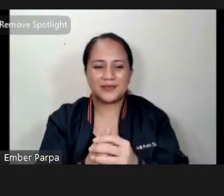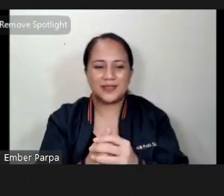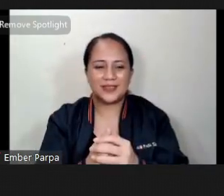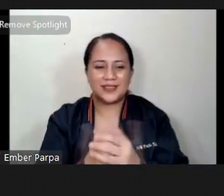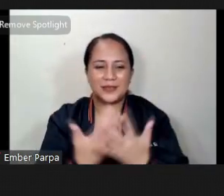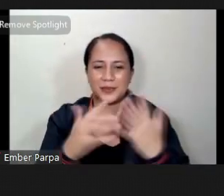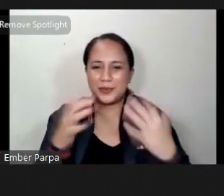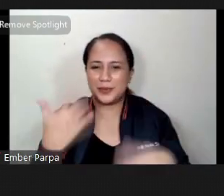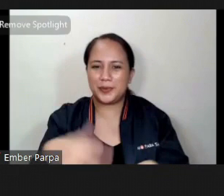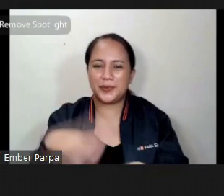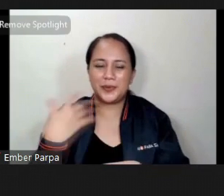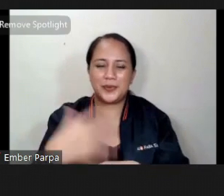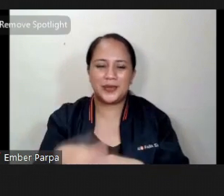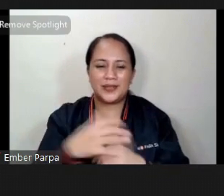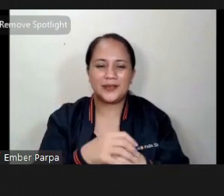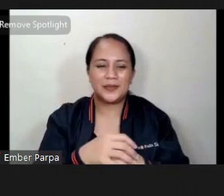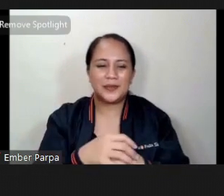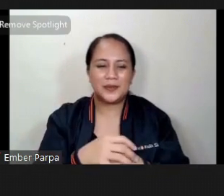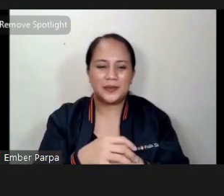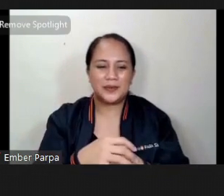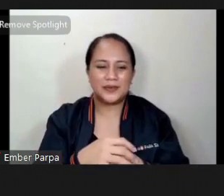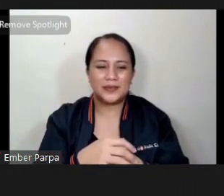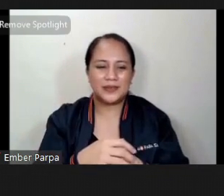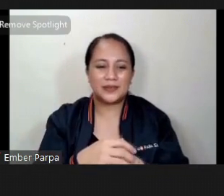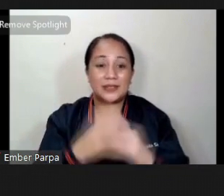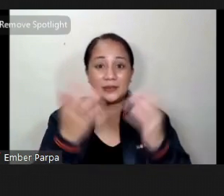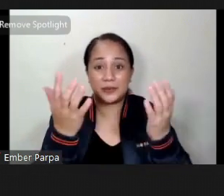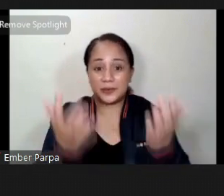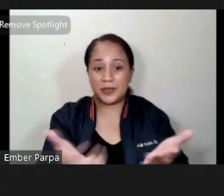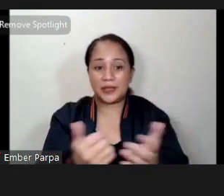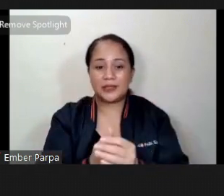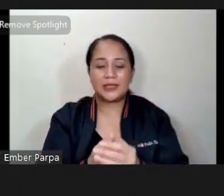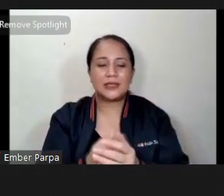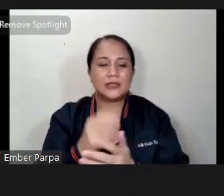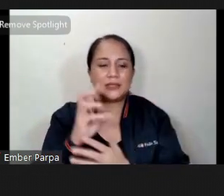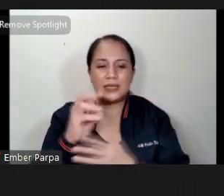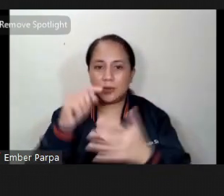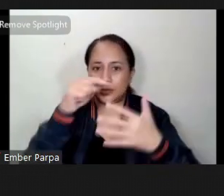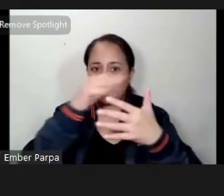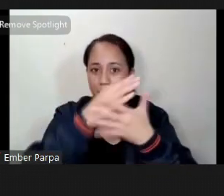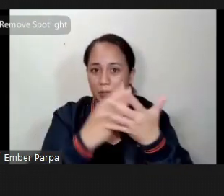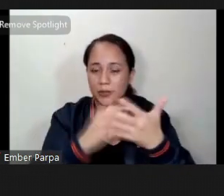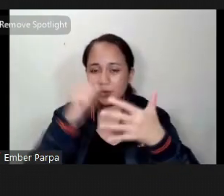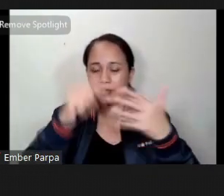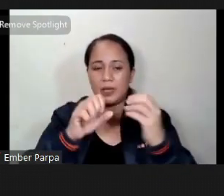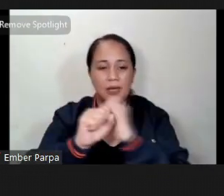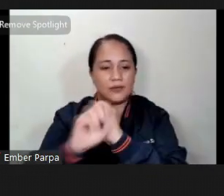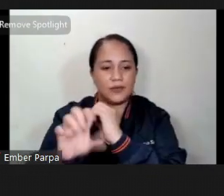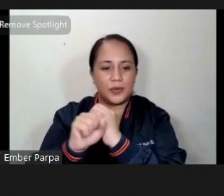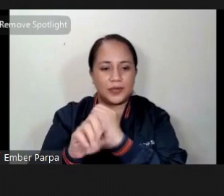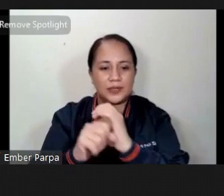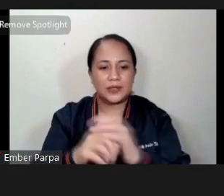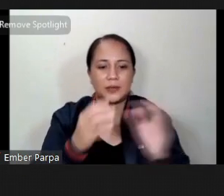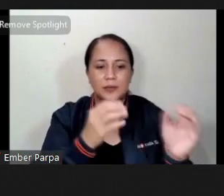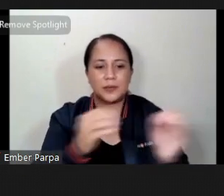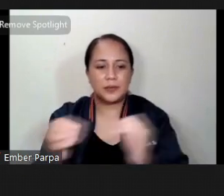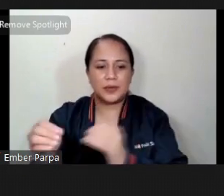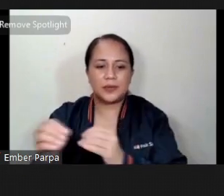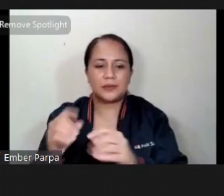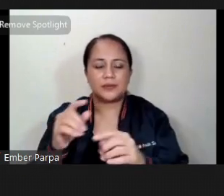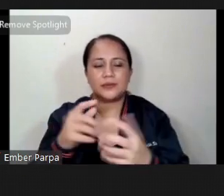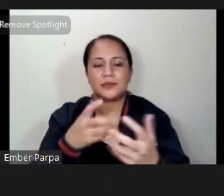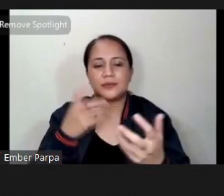galing-galing nila. Yes. There you have it, the 6 components of the advocacy operational plan for